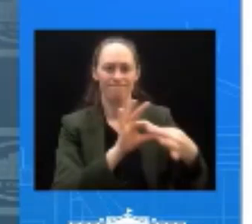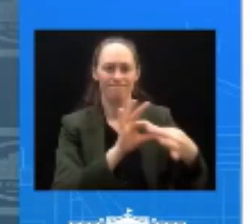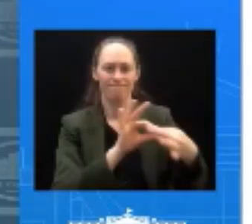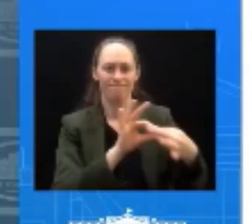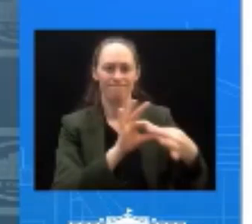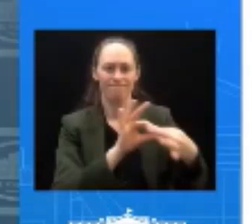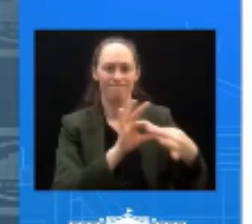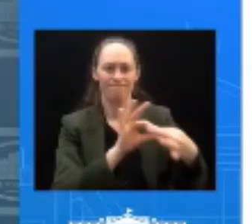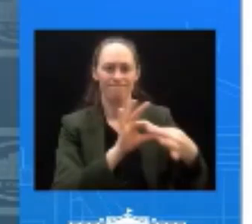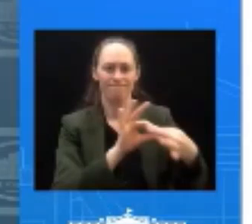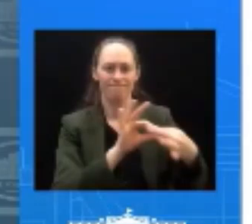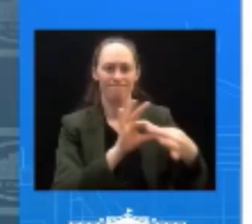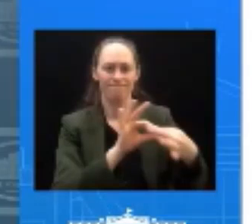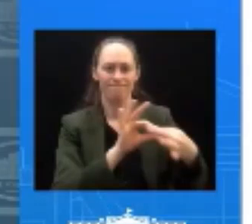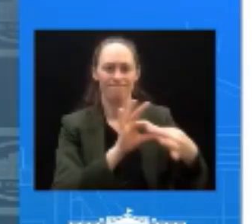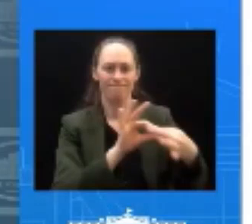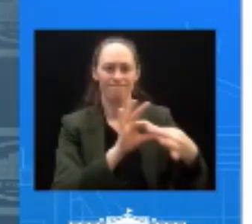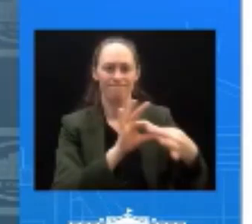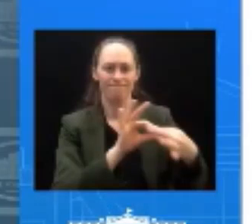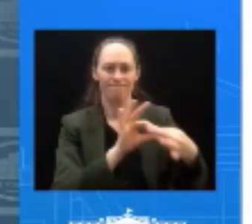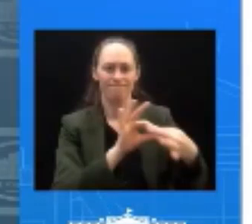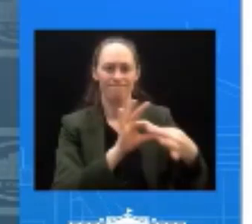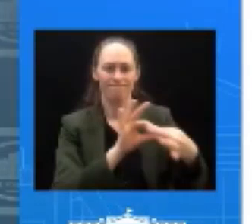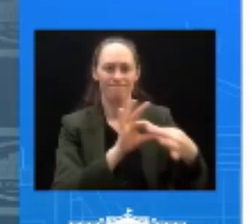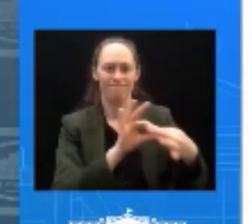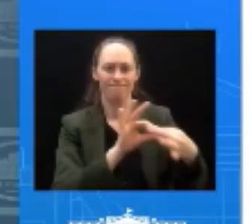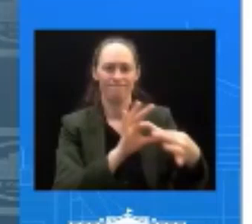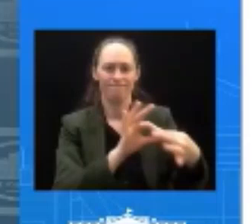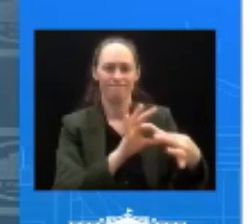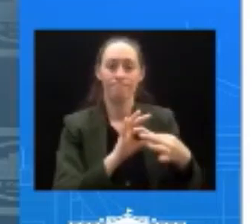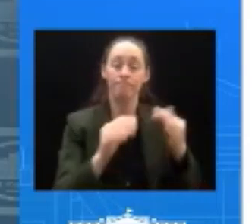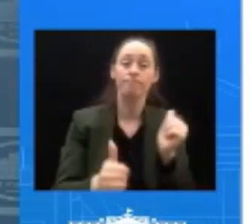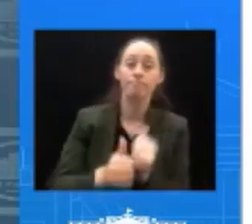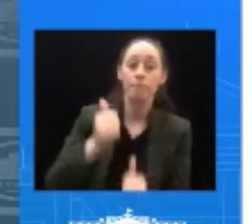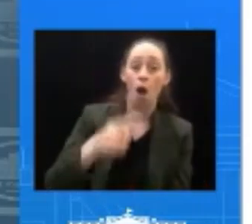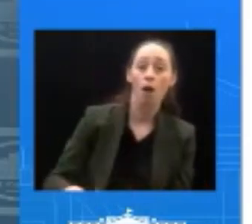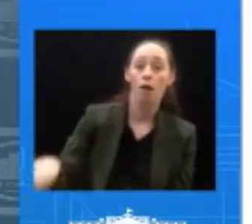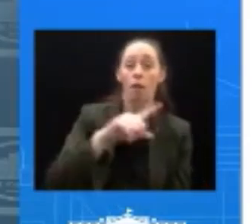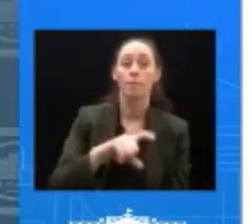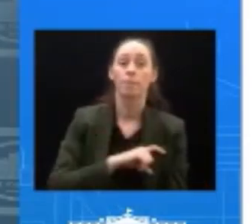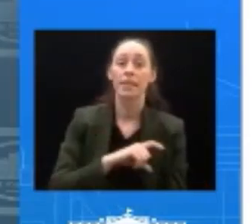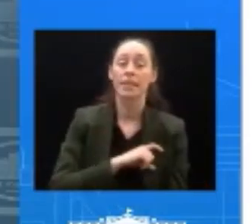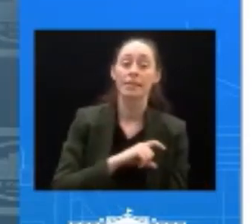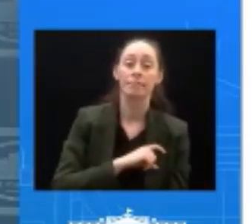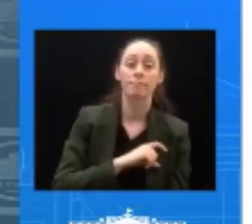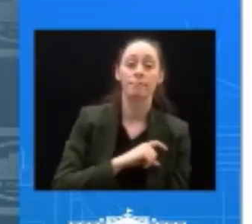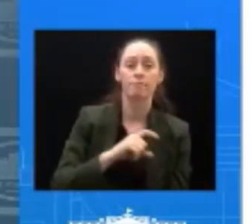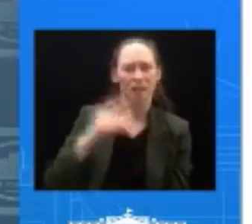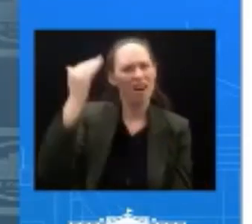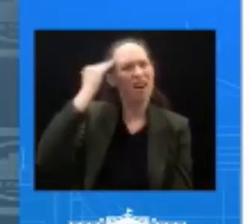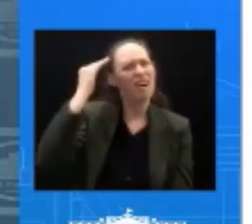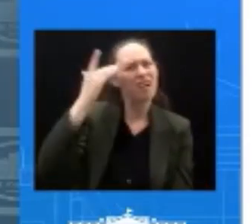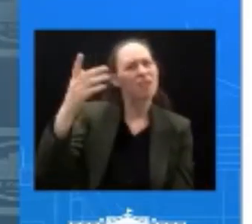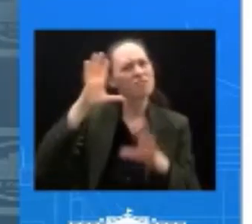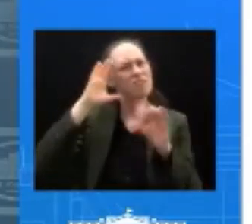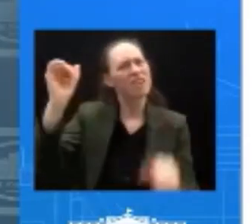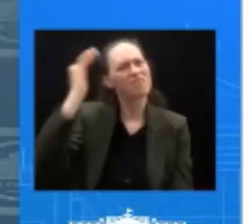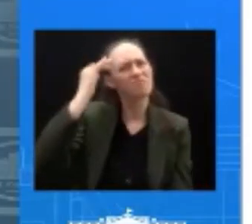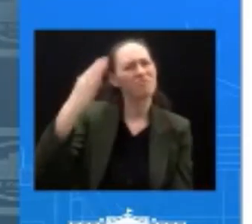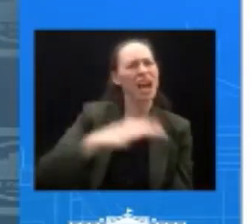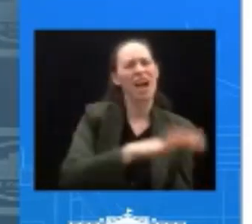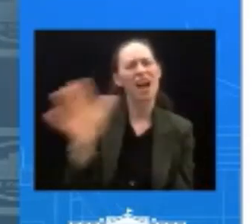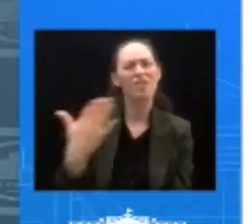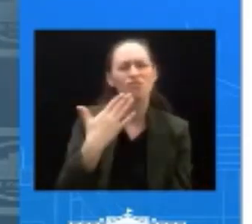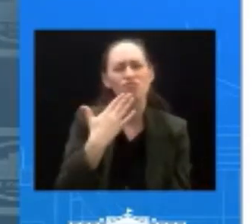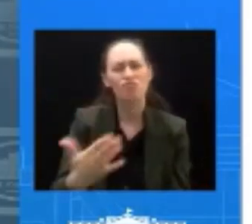is no. You have to lack empathy to be a cop. Fuck you. That is important too. And in those communities, not only they wear it